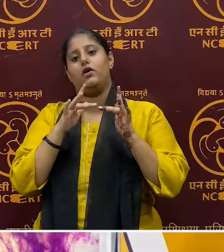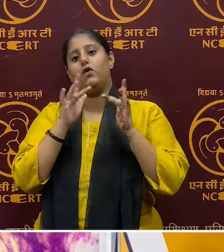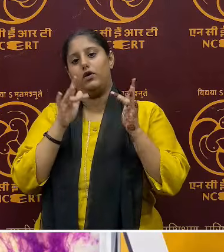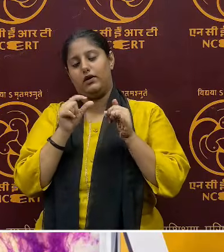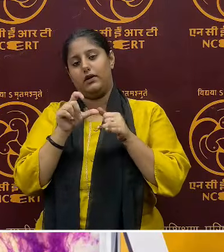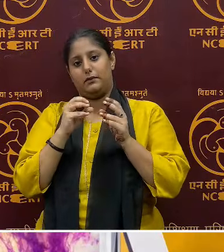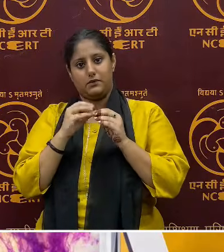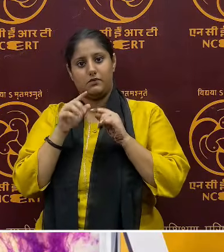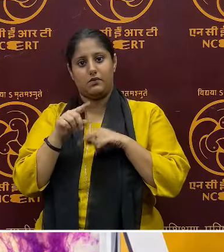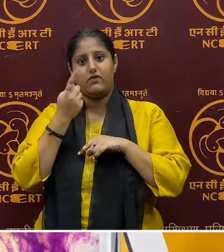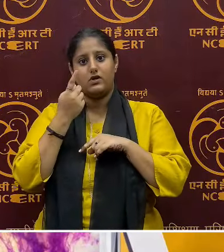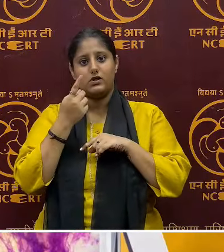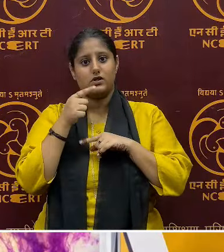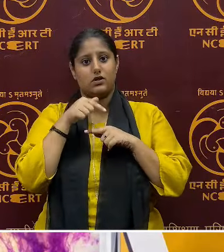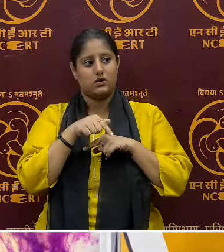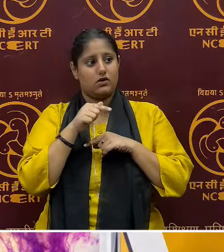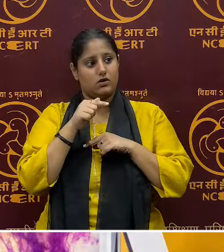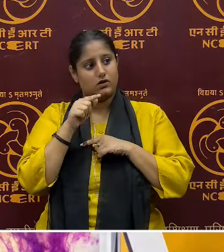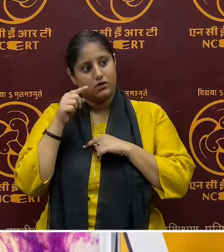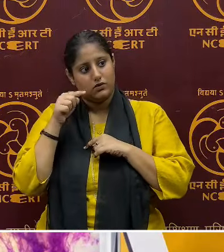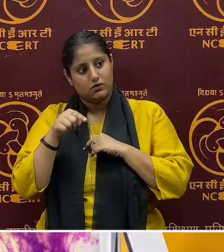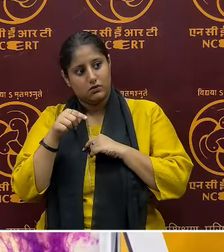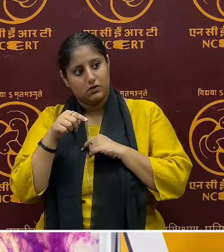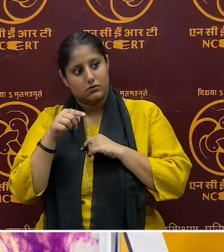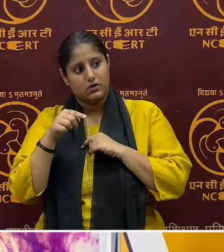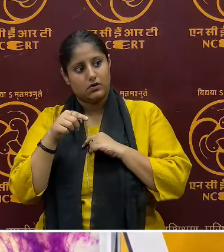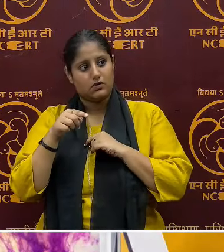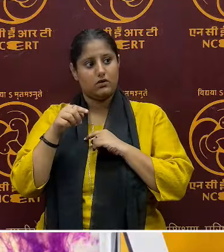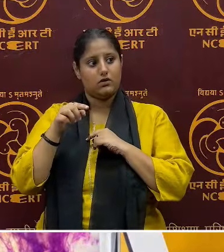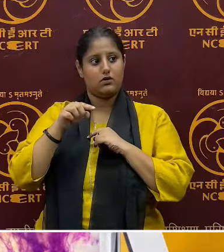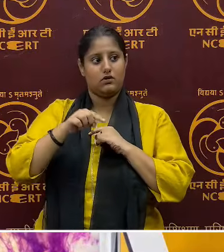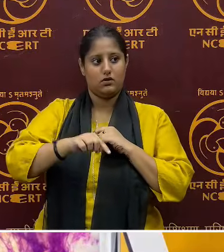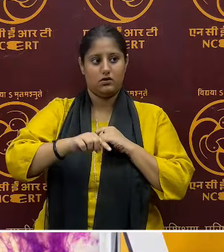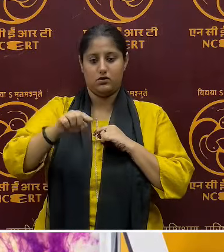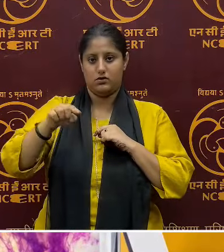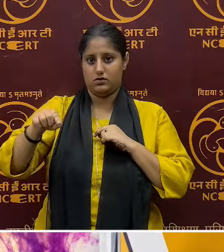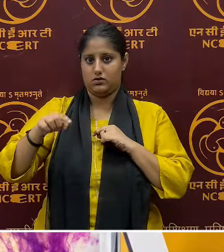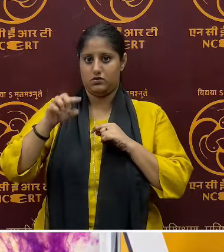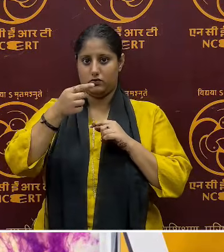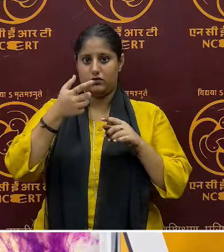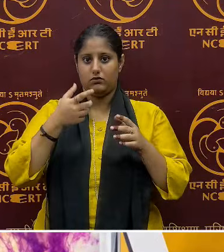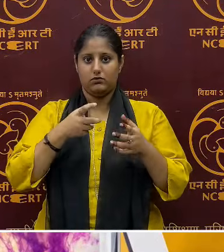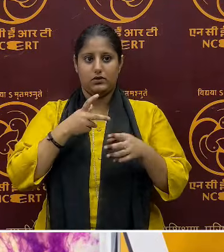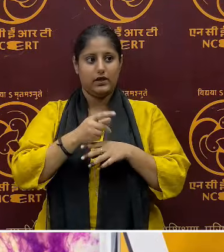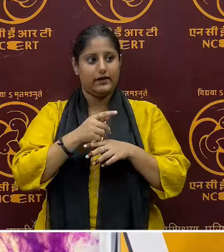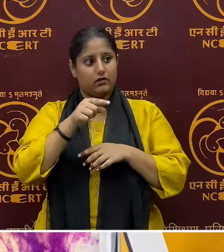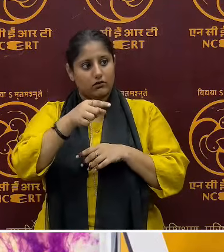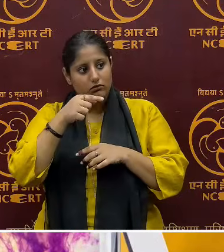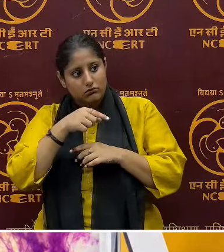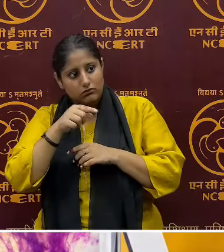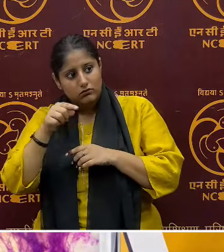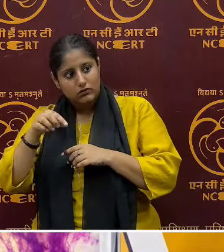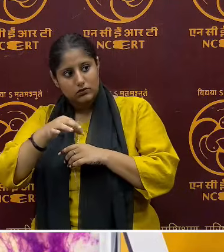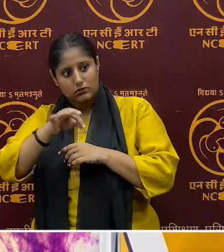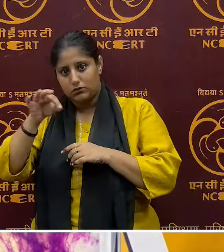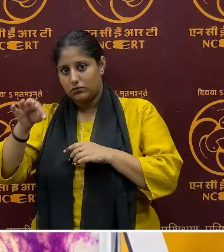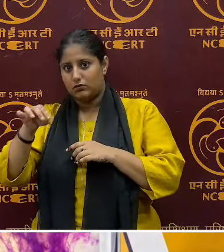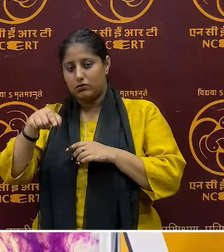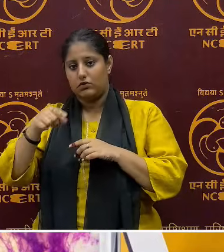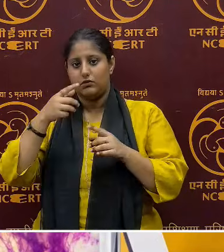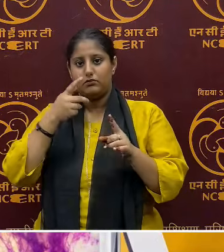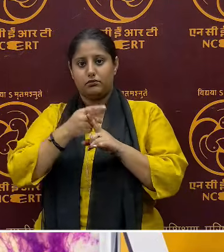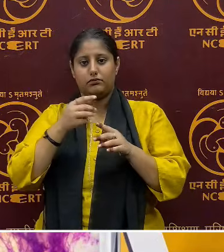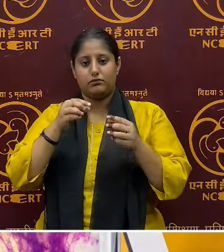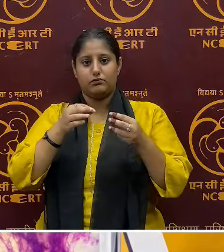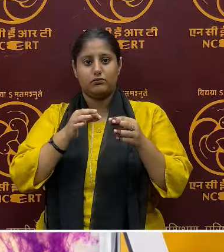drag and drop the lighter towards the spirit lamp to burn it. So this is the lighter, you have to drag and it get burned.